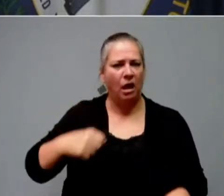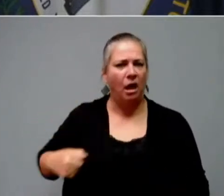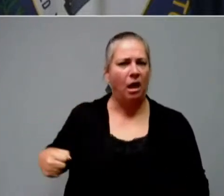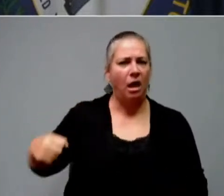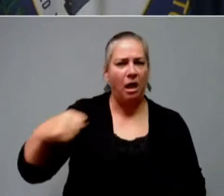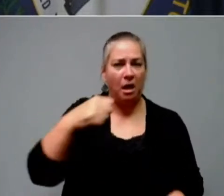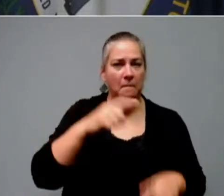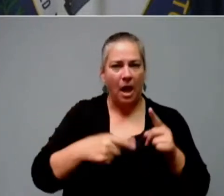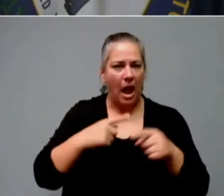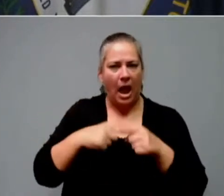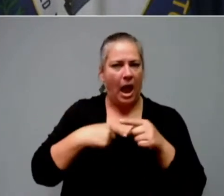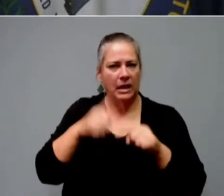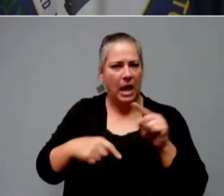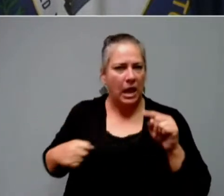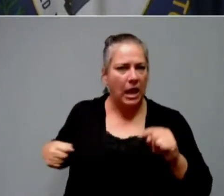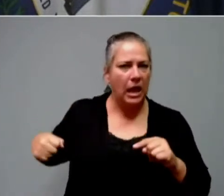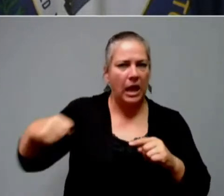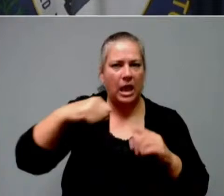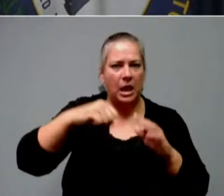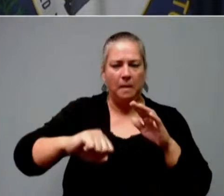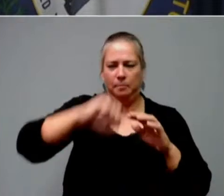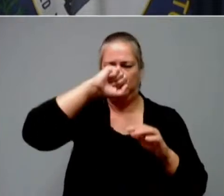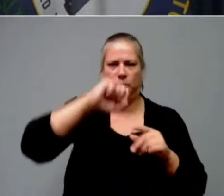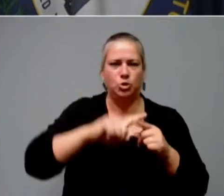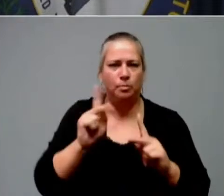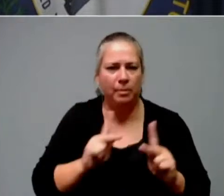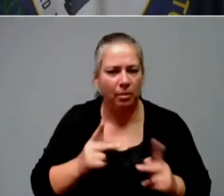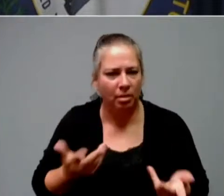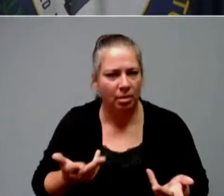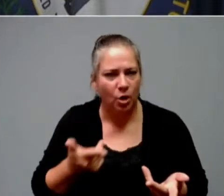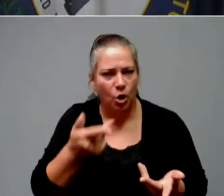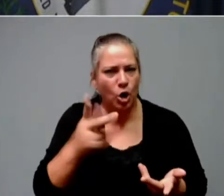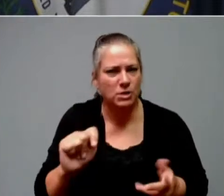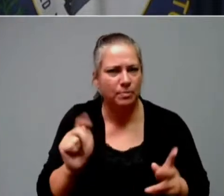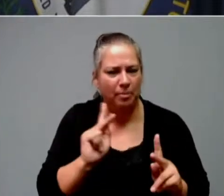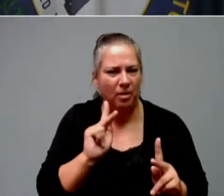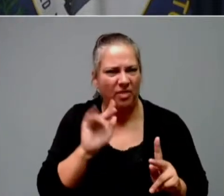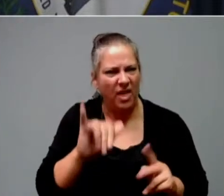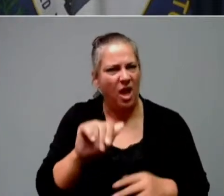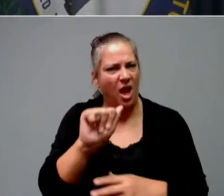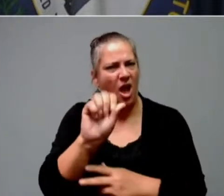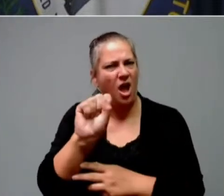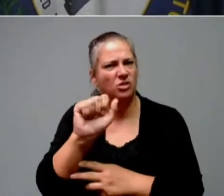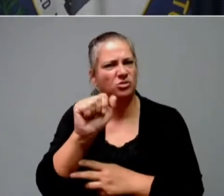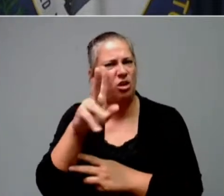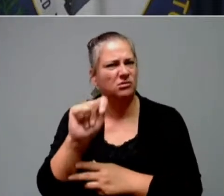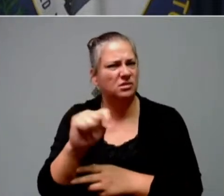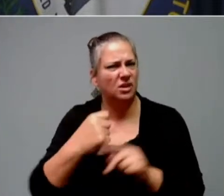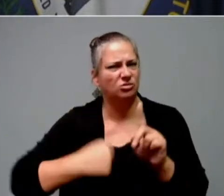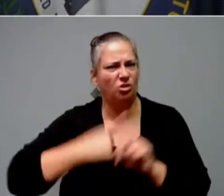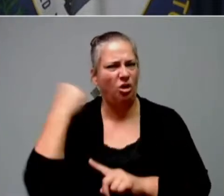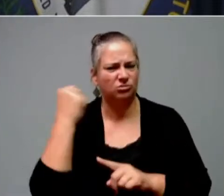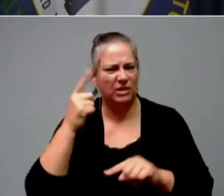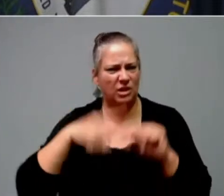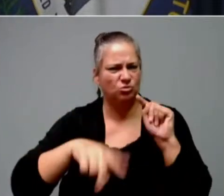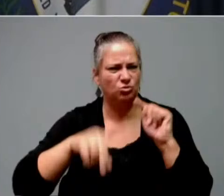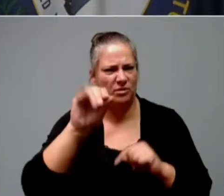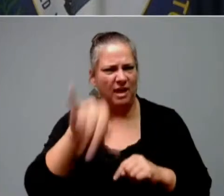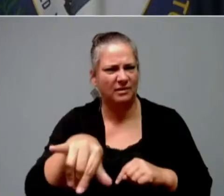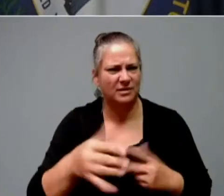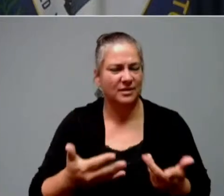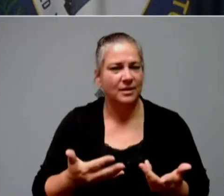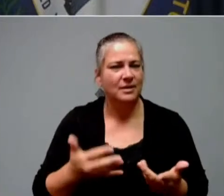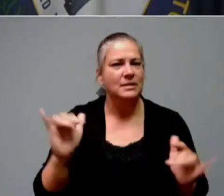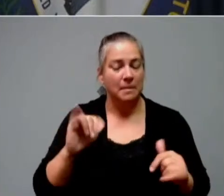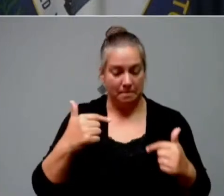an individual liberty does not exist to actively spread a deadly virus that